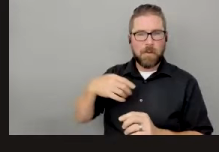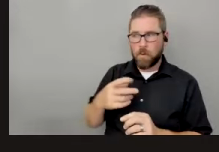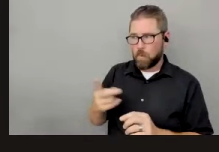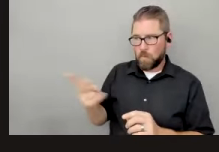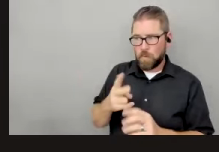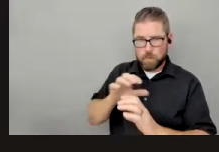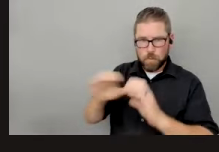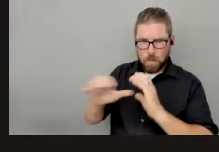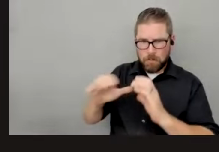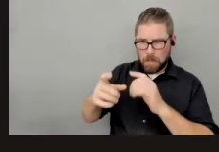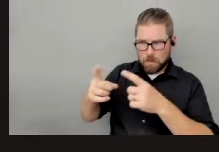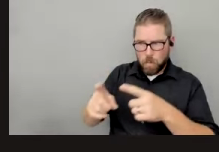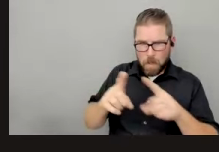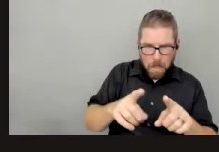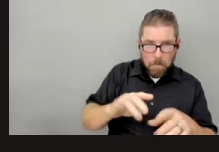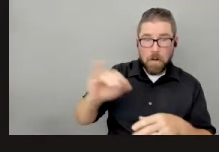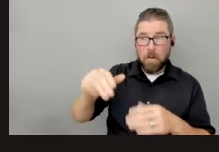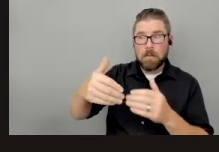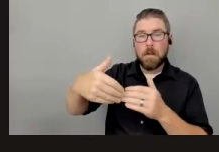what conversations occur afterwards too.